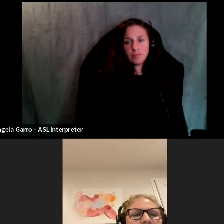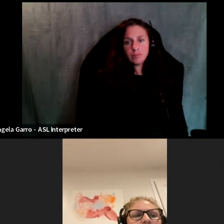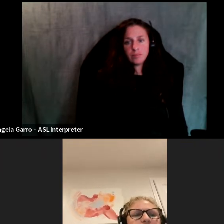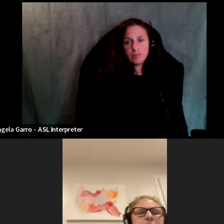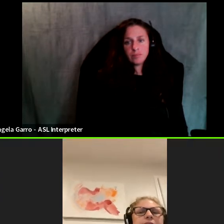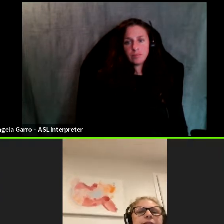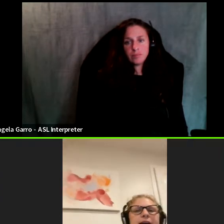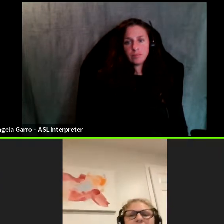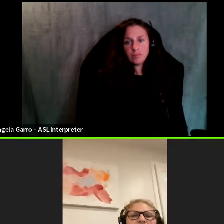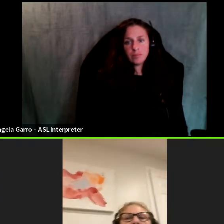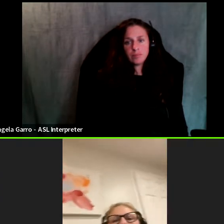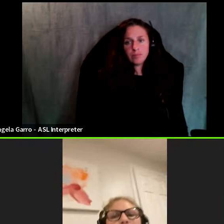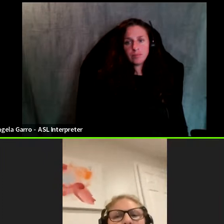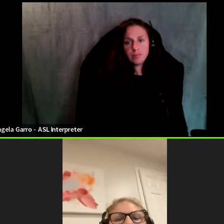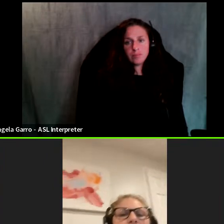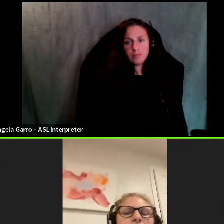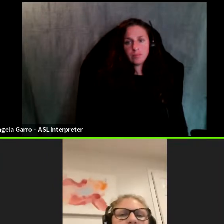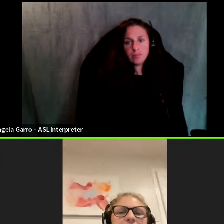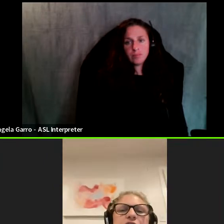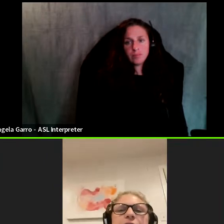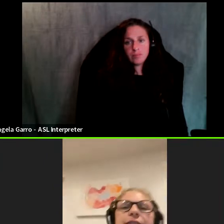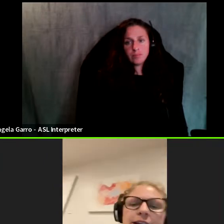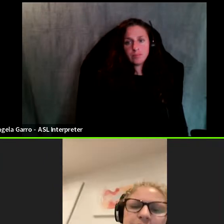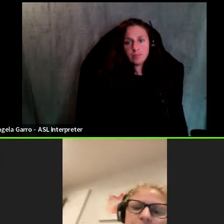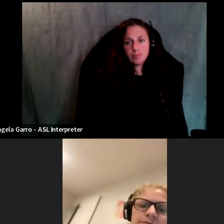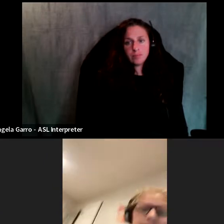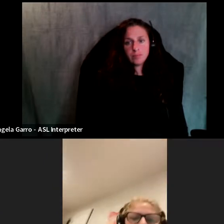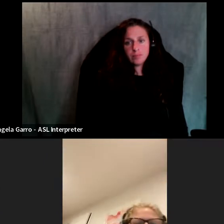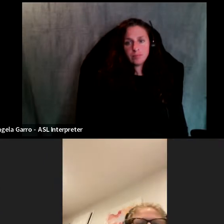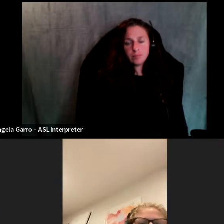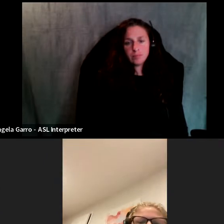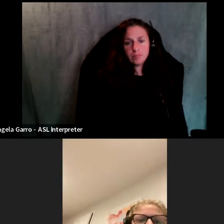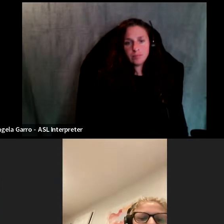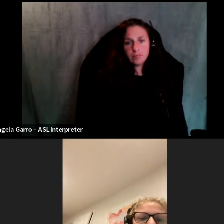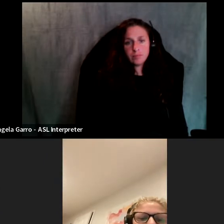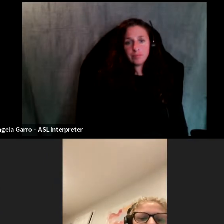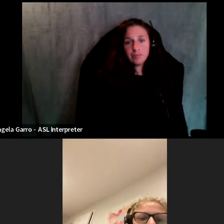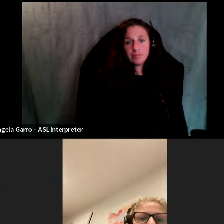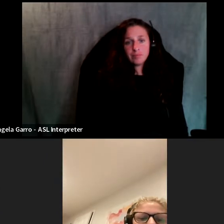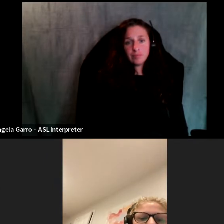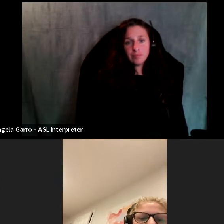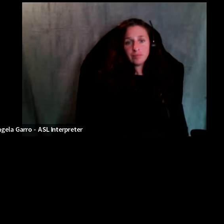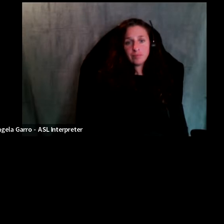much. self-determination. Thank you. Next Education speaker. over indoctrination. Next Thank speaker. you.